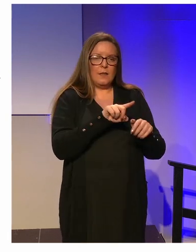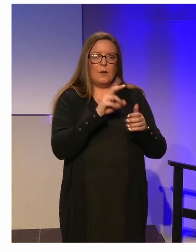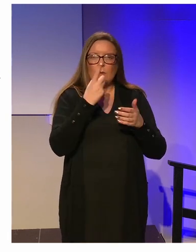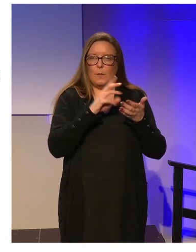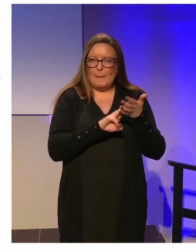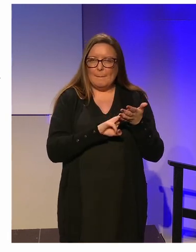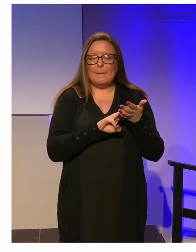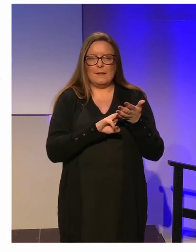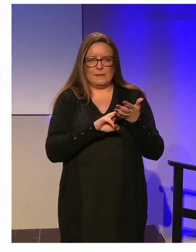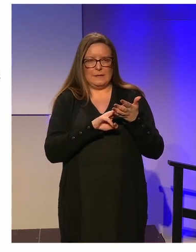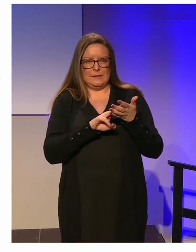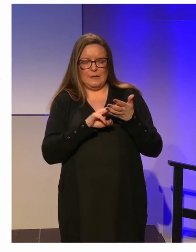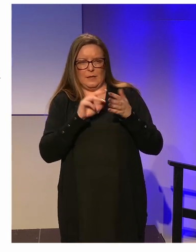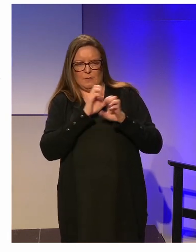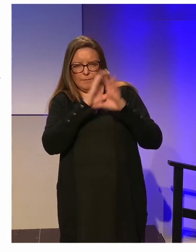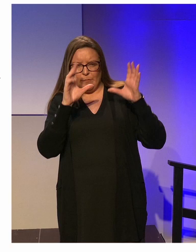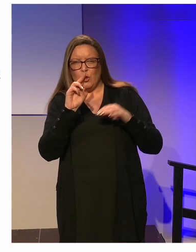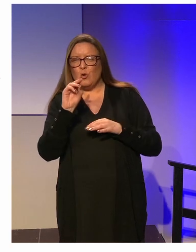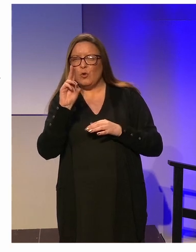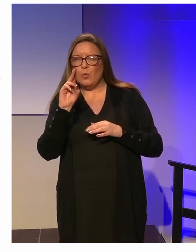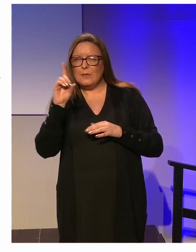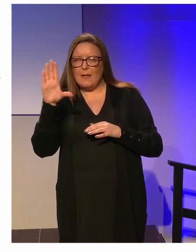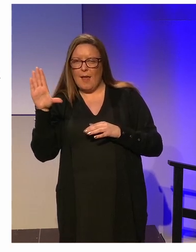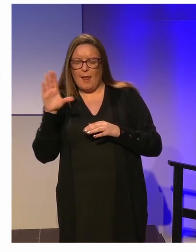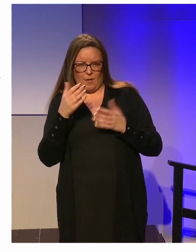lens of UDL and inclusion and ask yourself, where am I